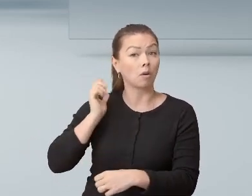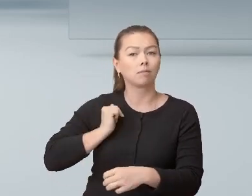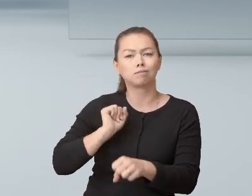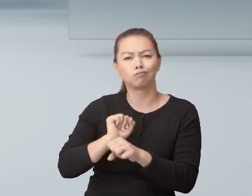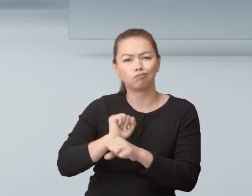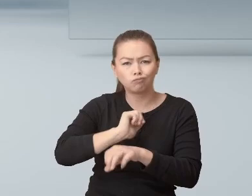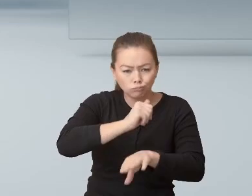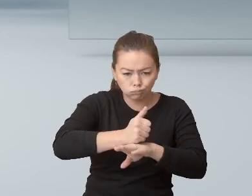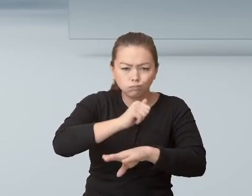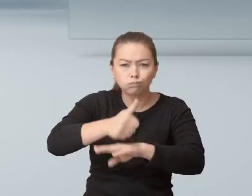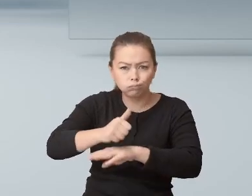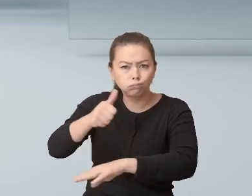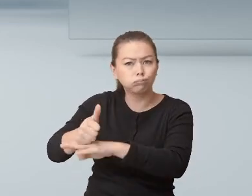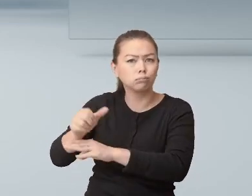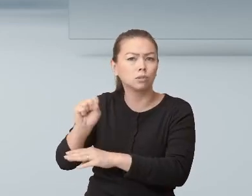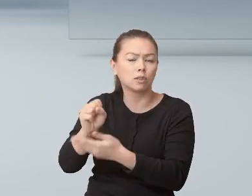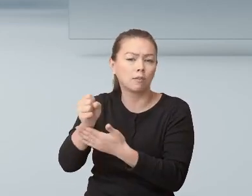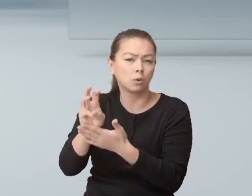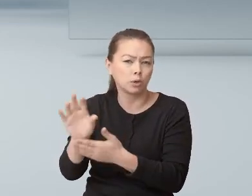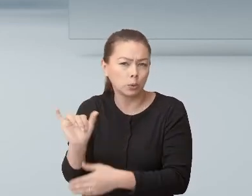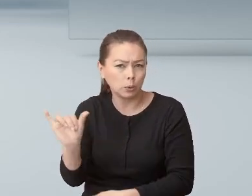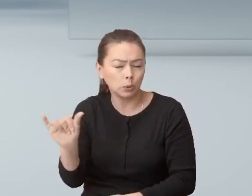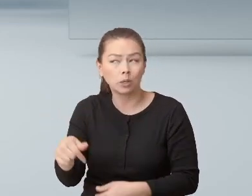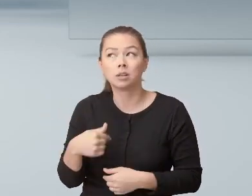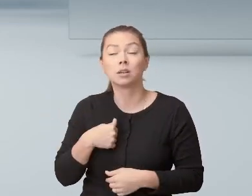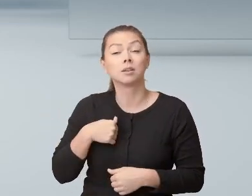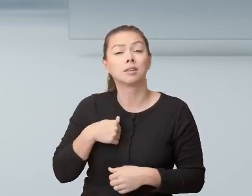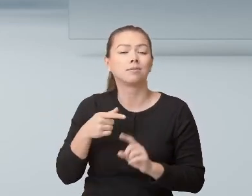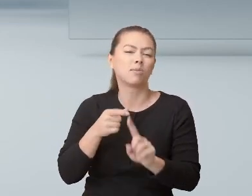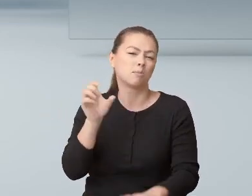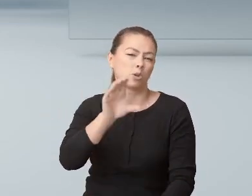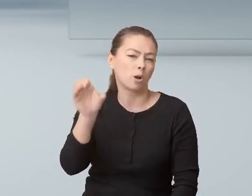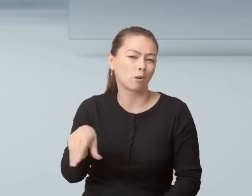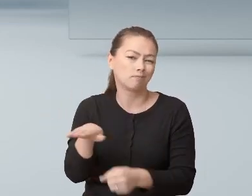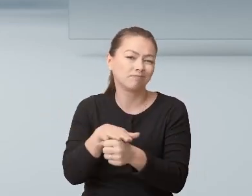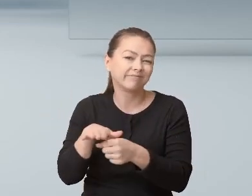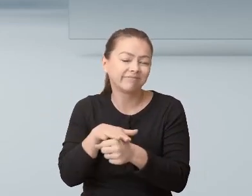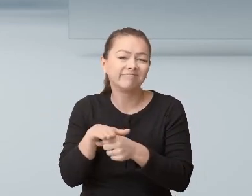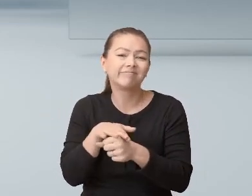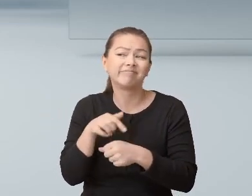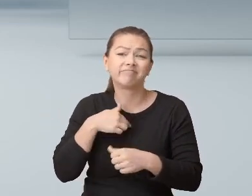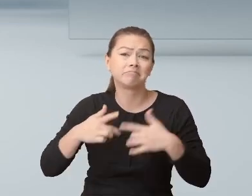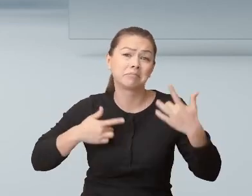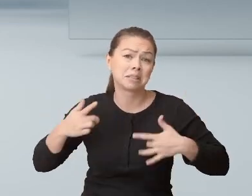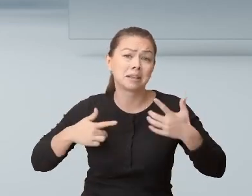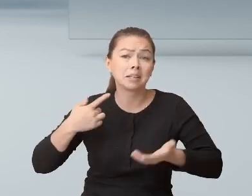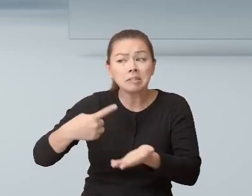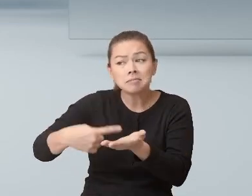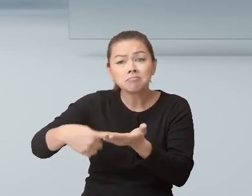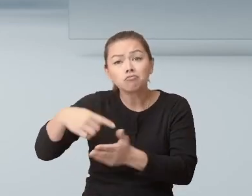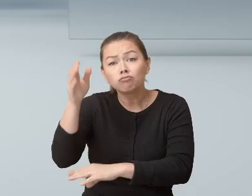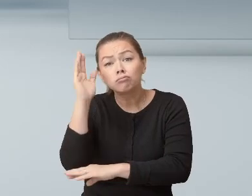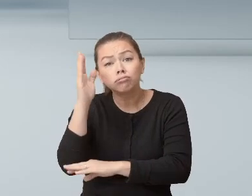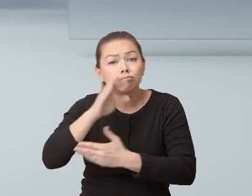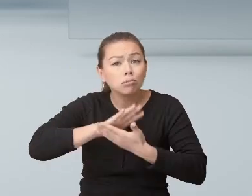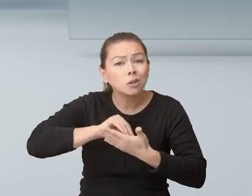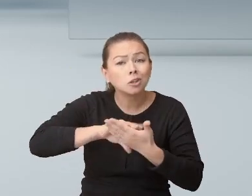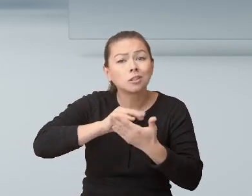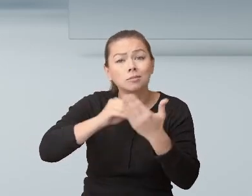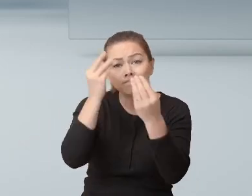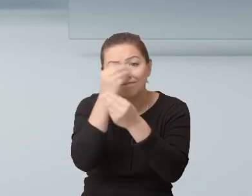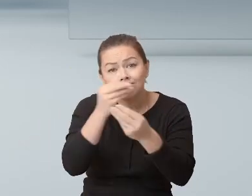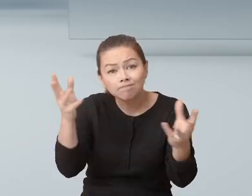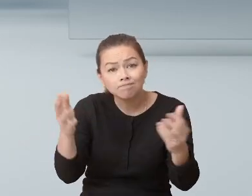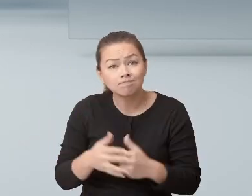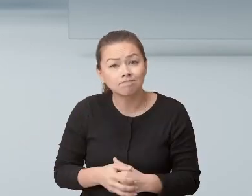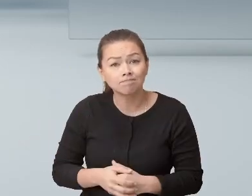area, and I'm looking forward to sharing all about what we've learned and some of that information with you today. And hi, everybody. I'm Tim Tucker.